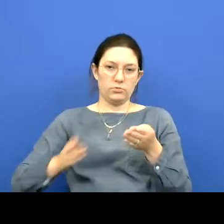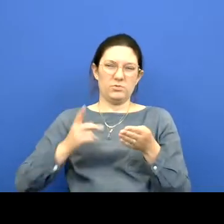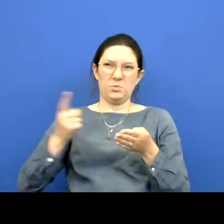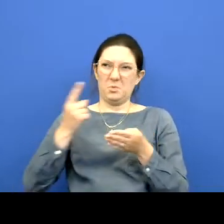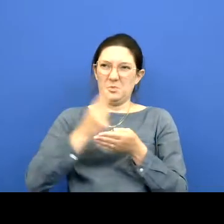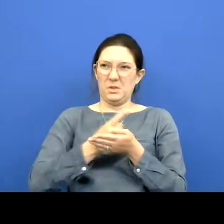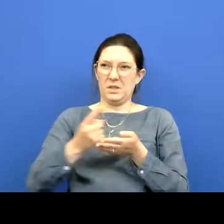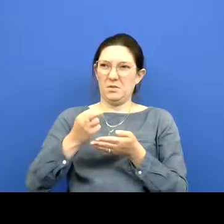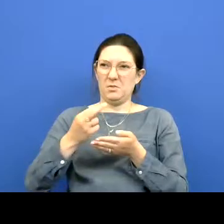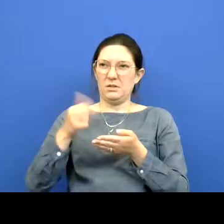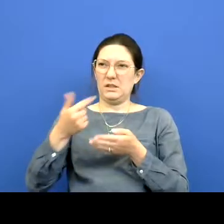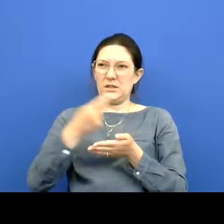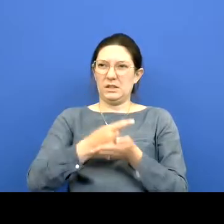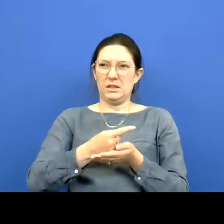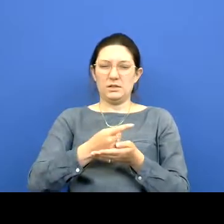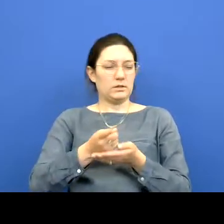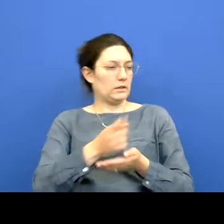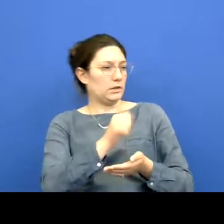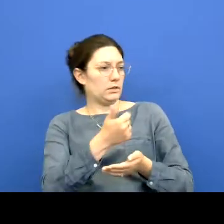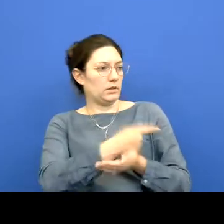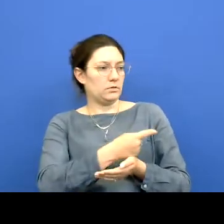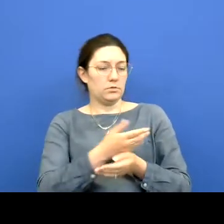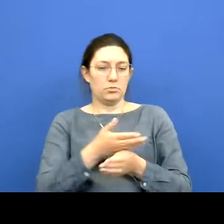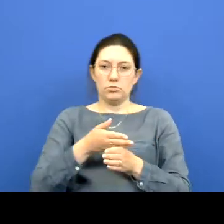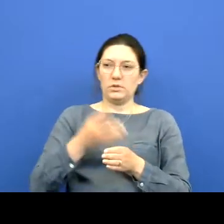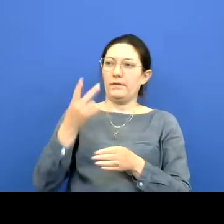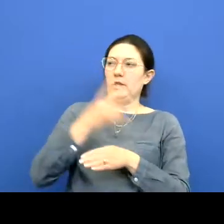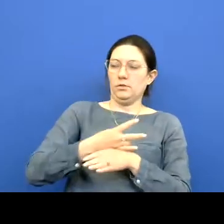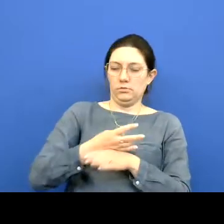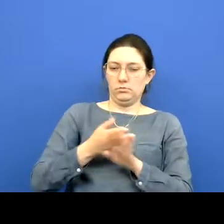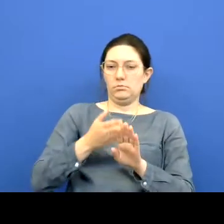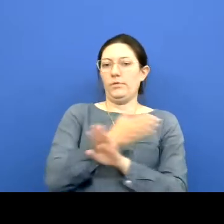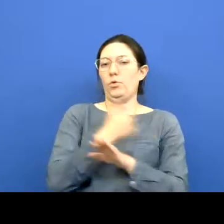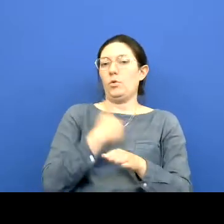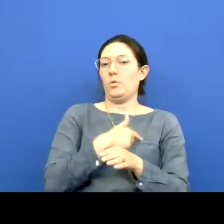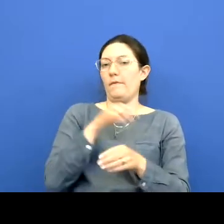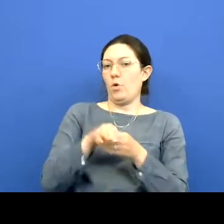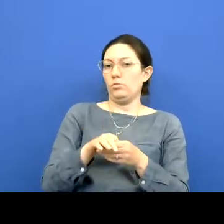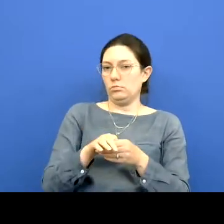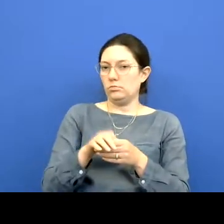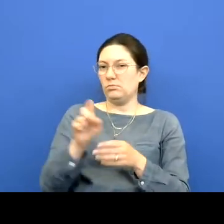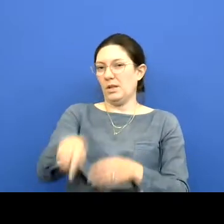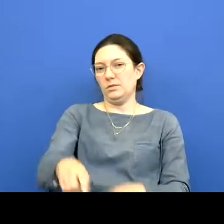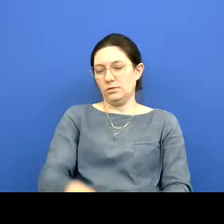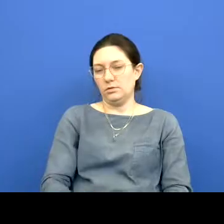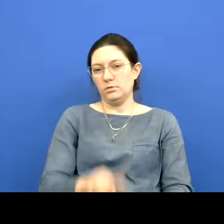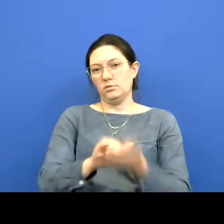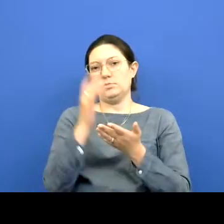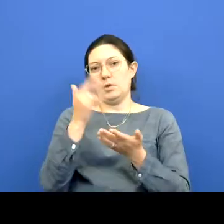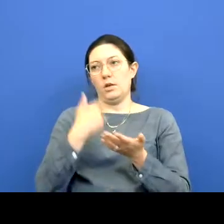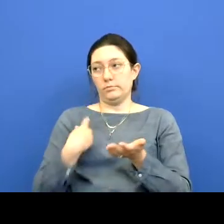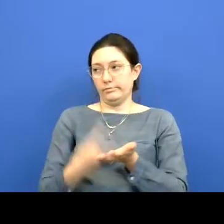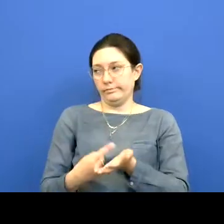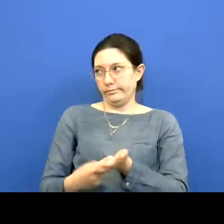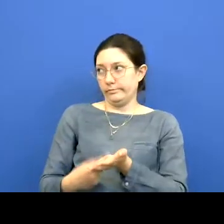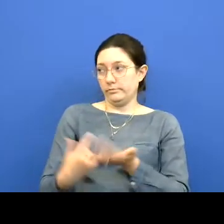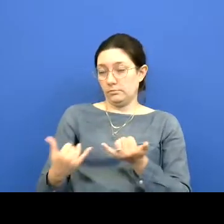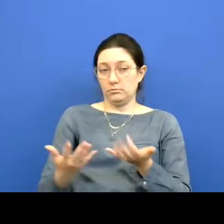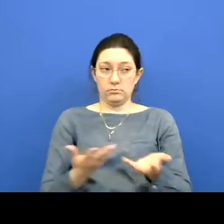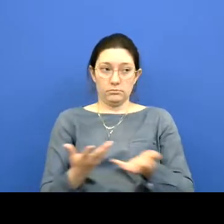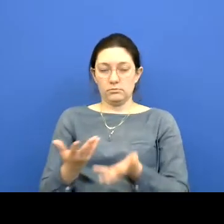10 days, 7 days prior to us actually voting on it. So that's why I wanted to, since we've got,